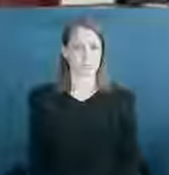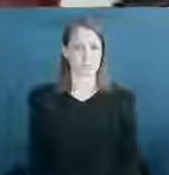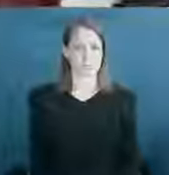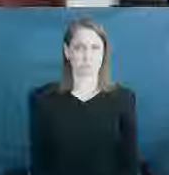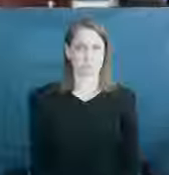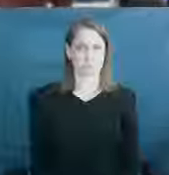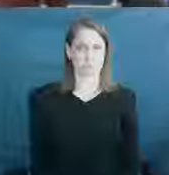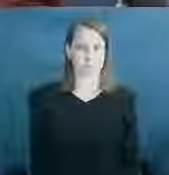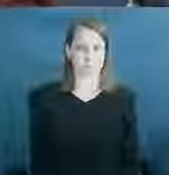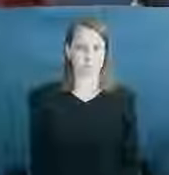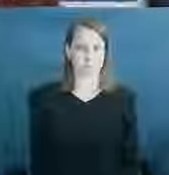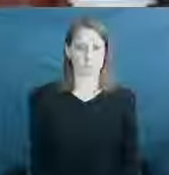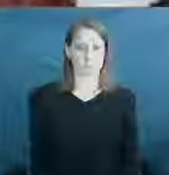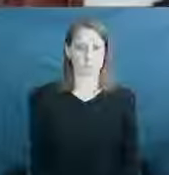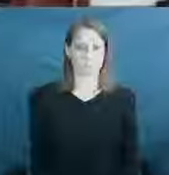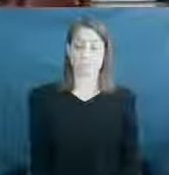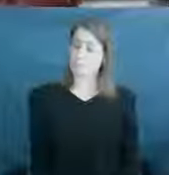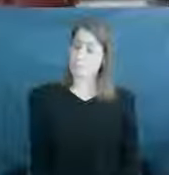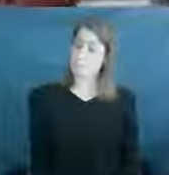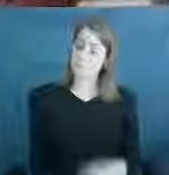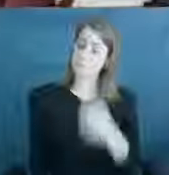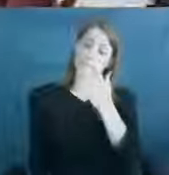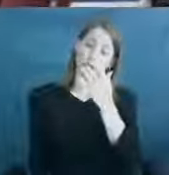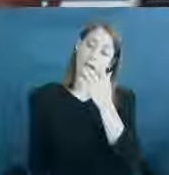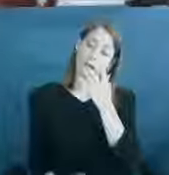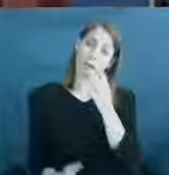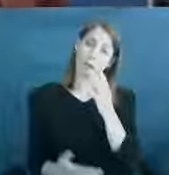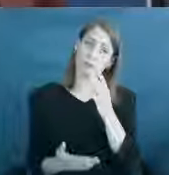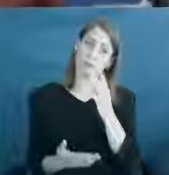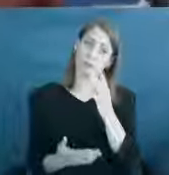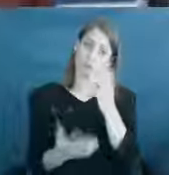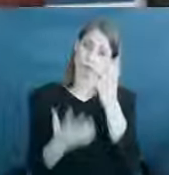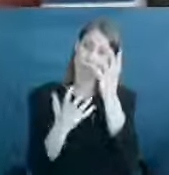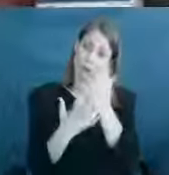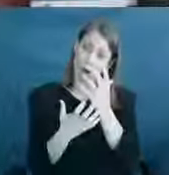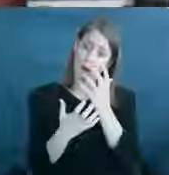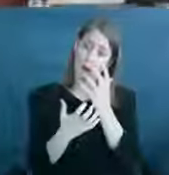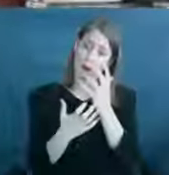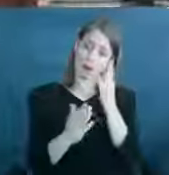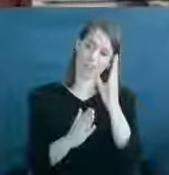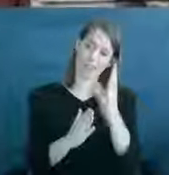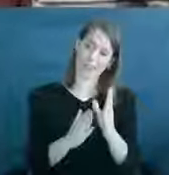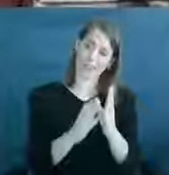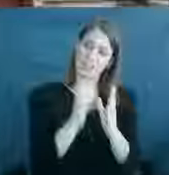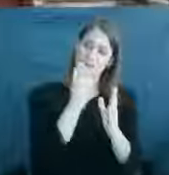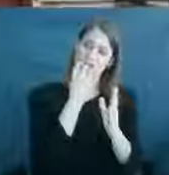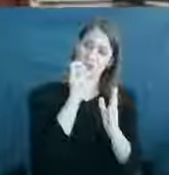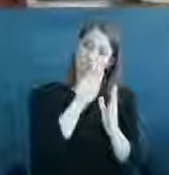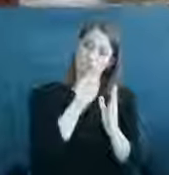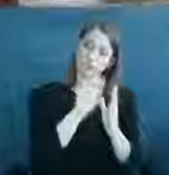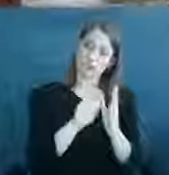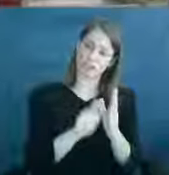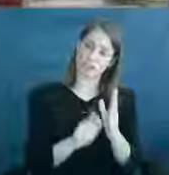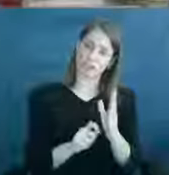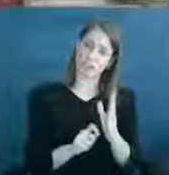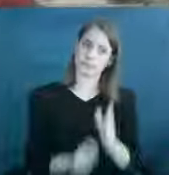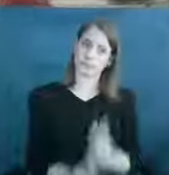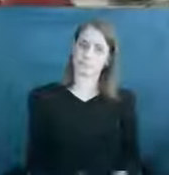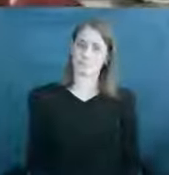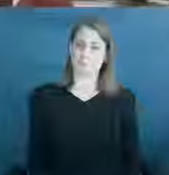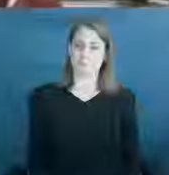So I've got the big picture. And I want you to render it, I want you to go really dark up the edge. Sir, I can't. Like that.